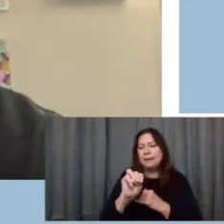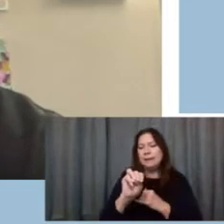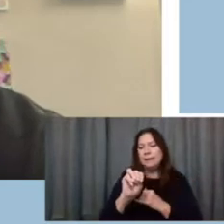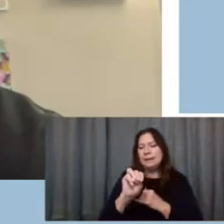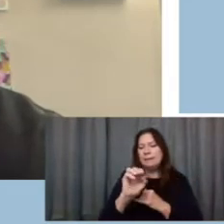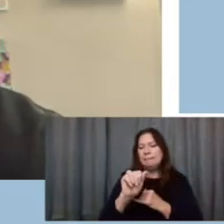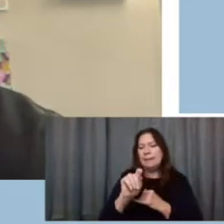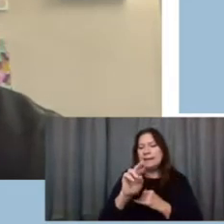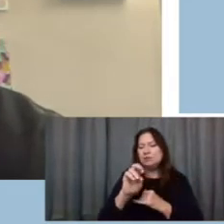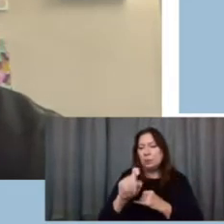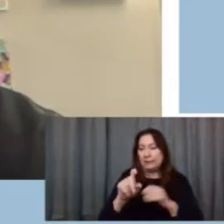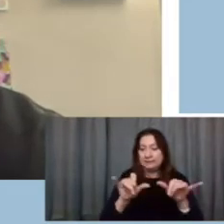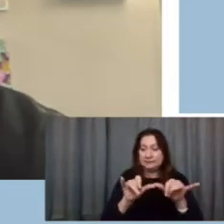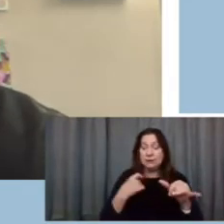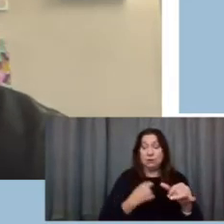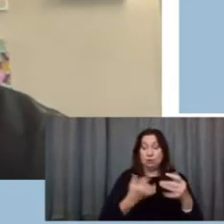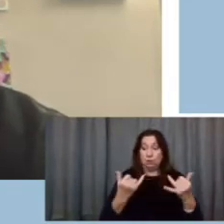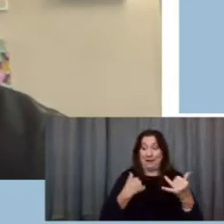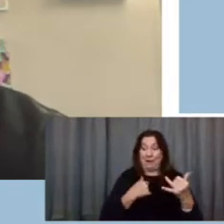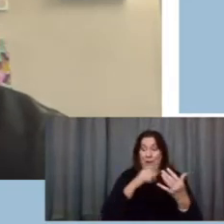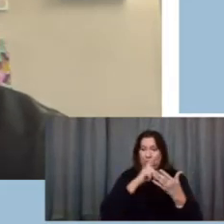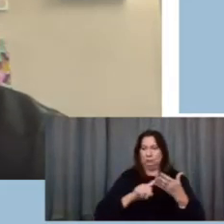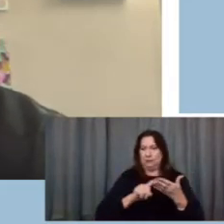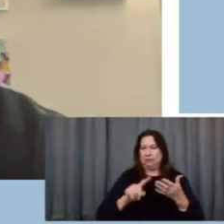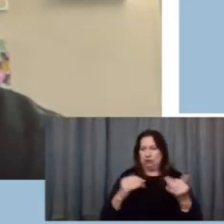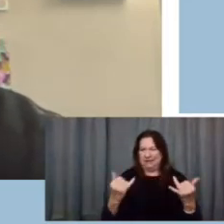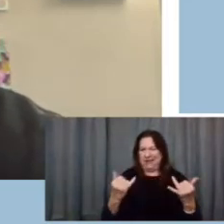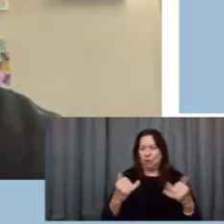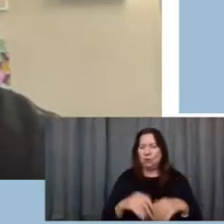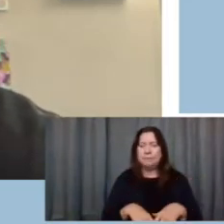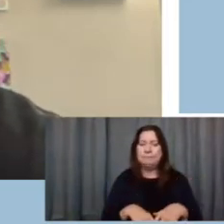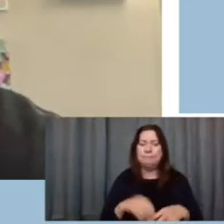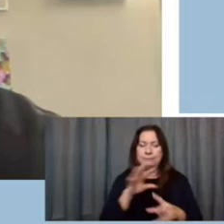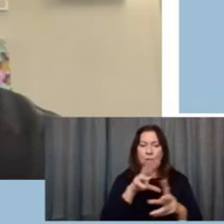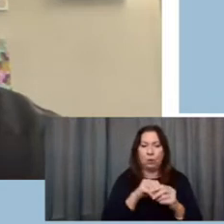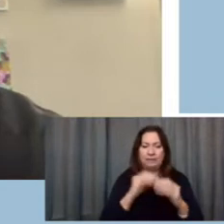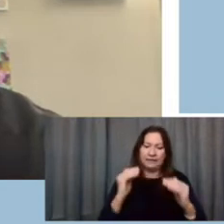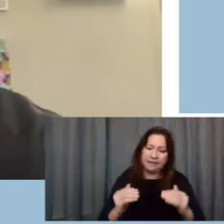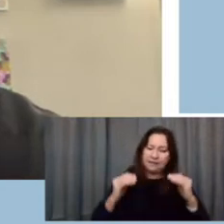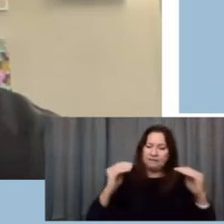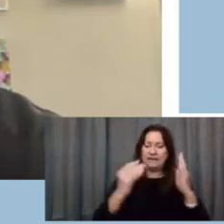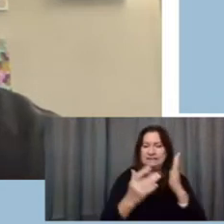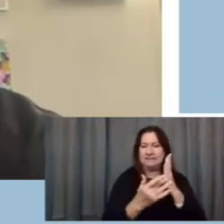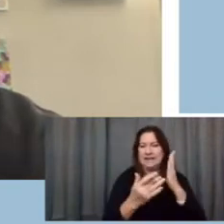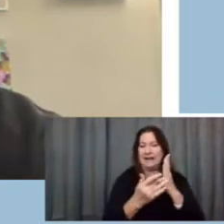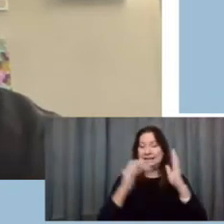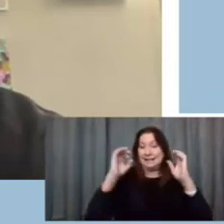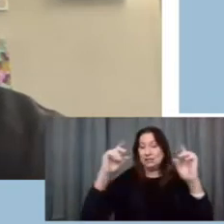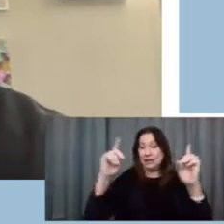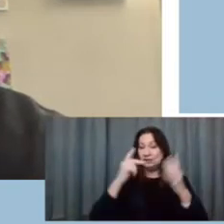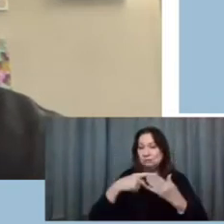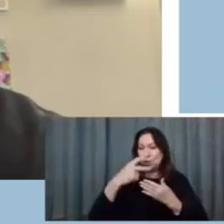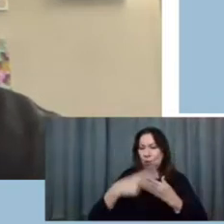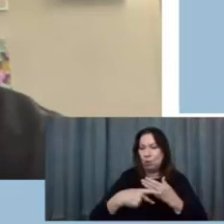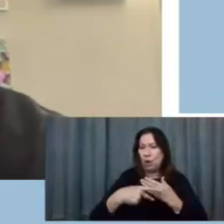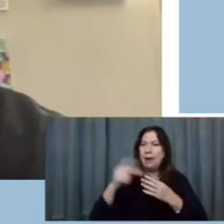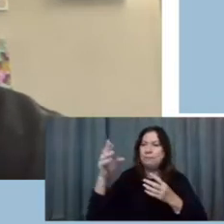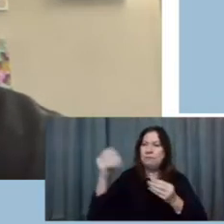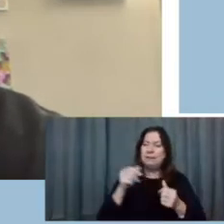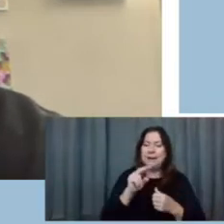now I'm conducting some research within the Advanced Technological Education Program funded by